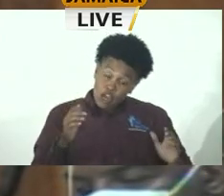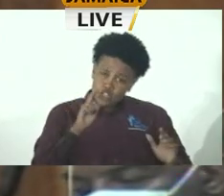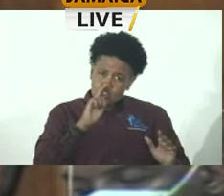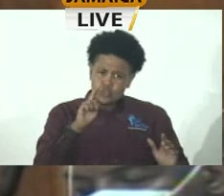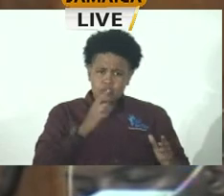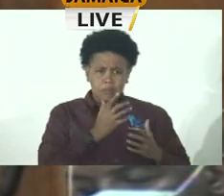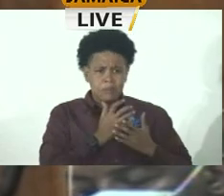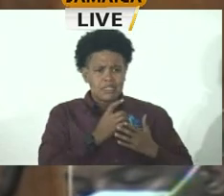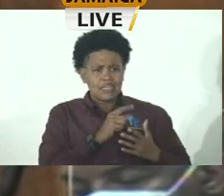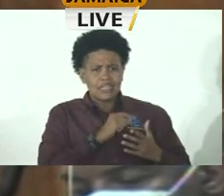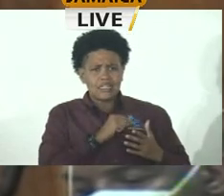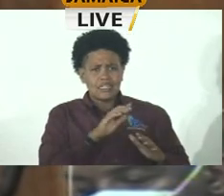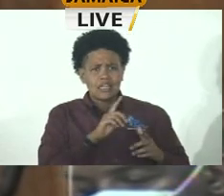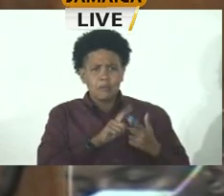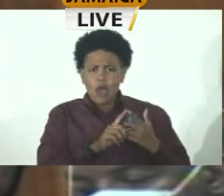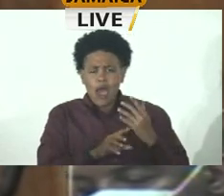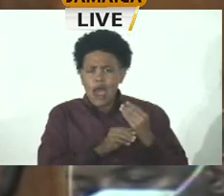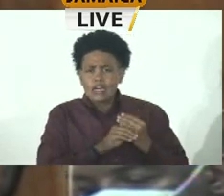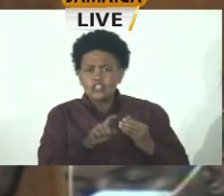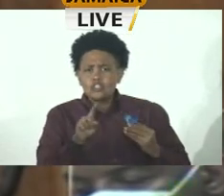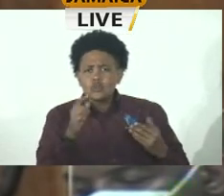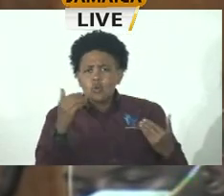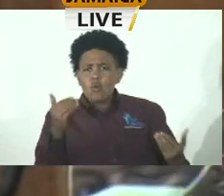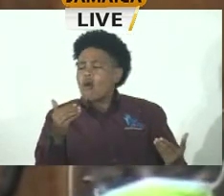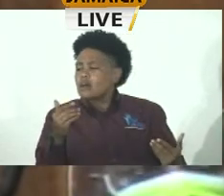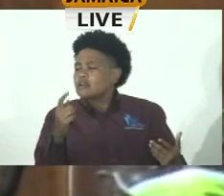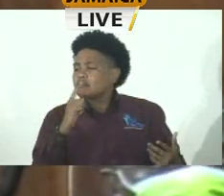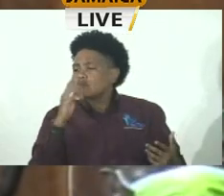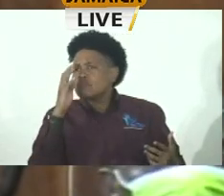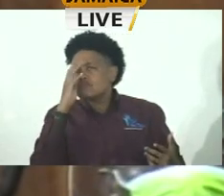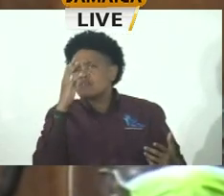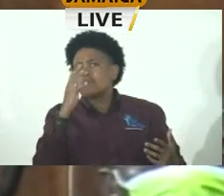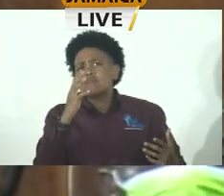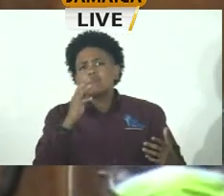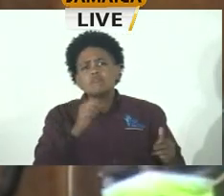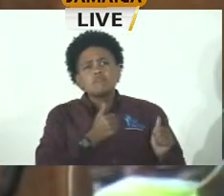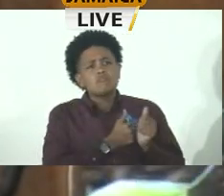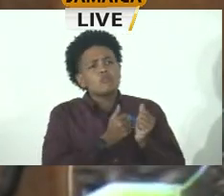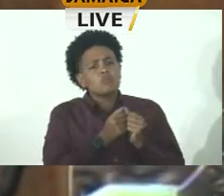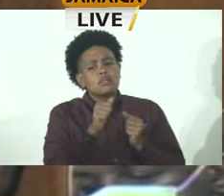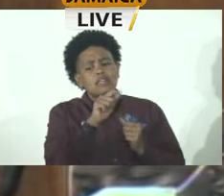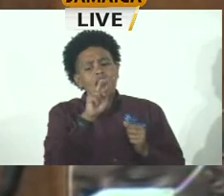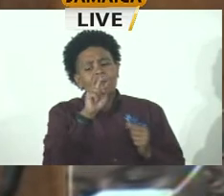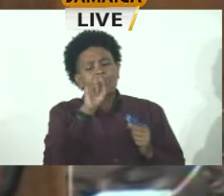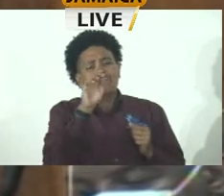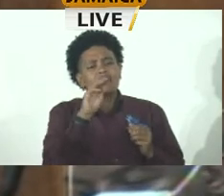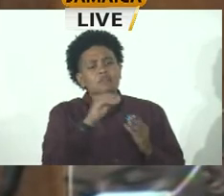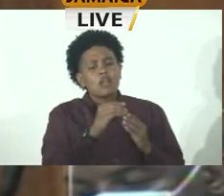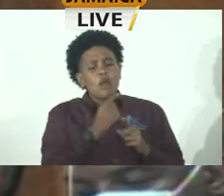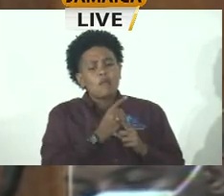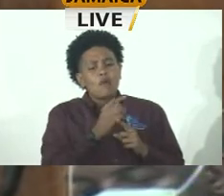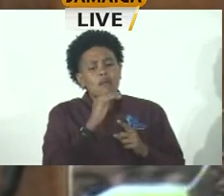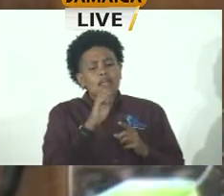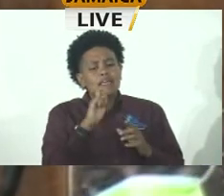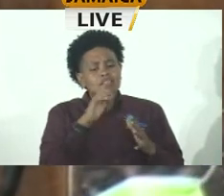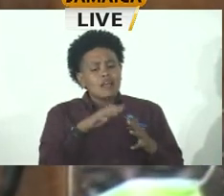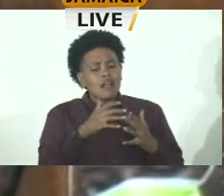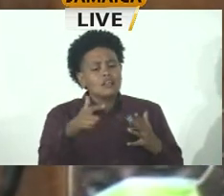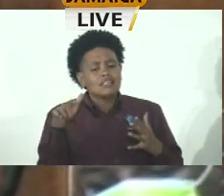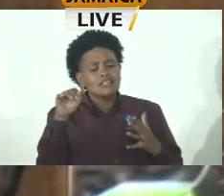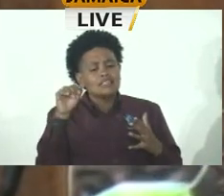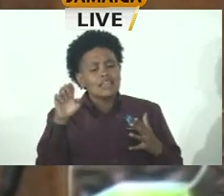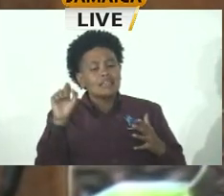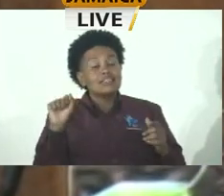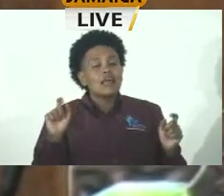guilty and also to make up with their victims in appropriate cases madam speaker a lot of these cases can be